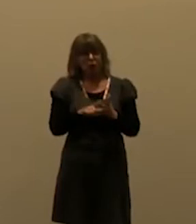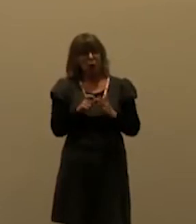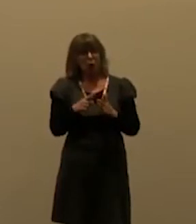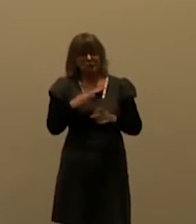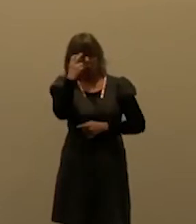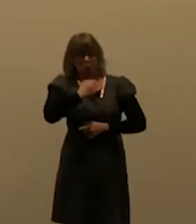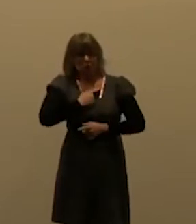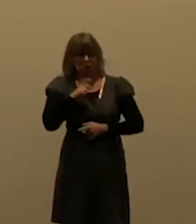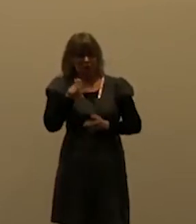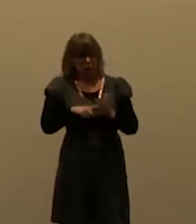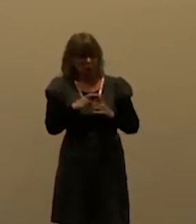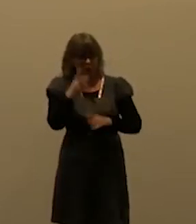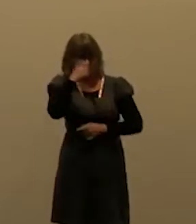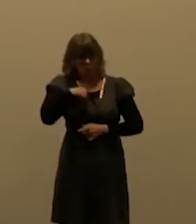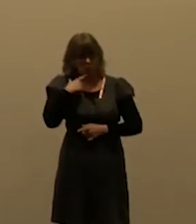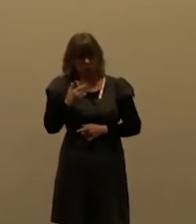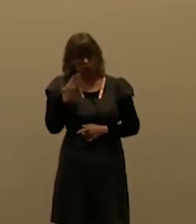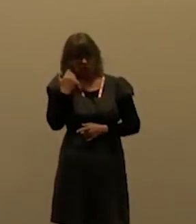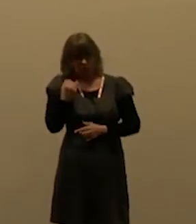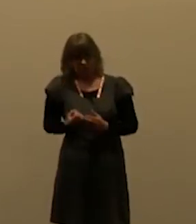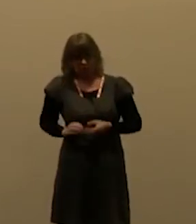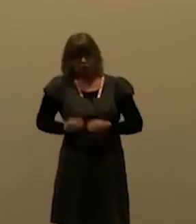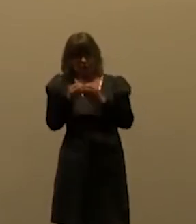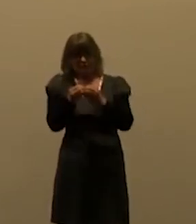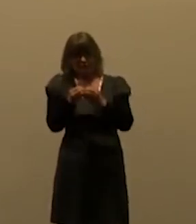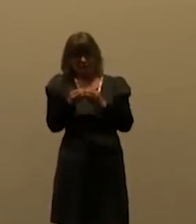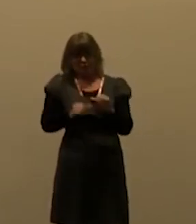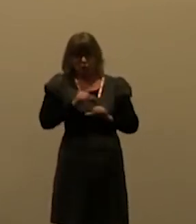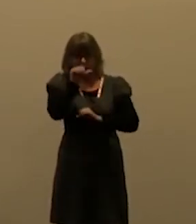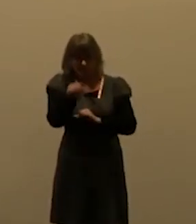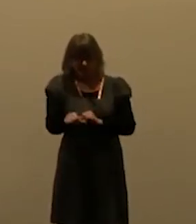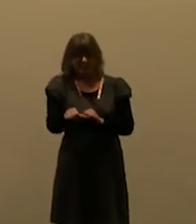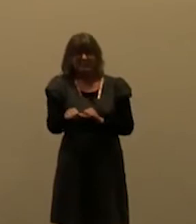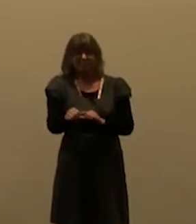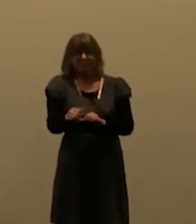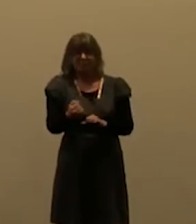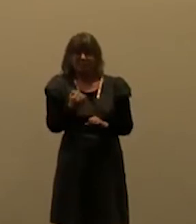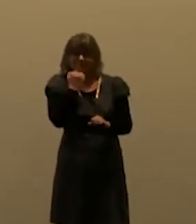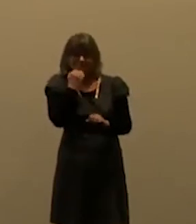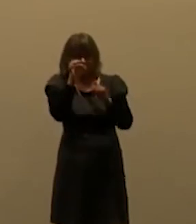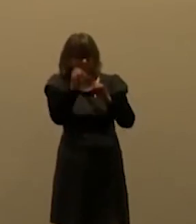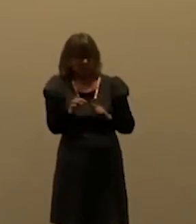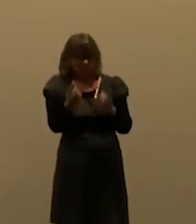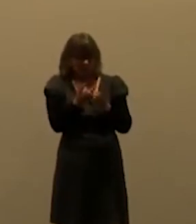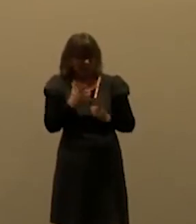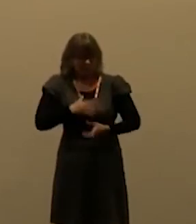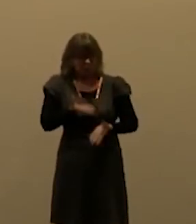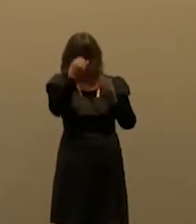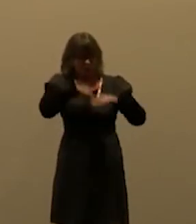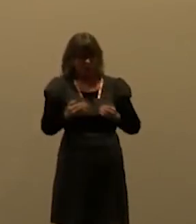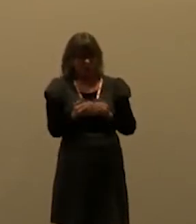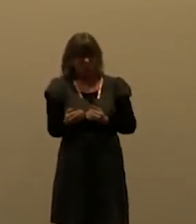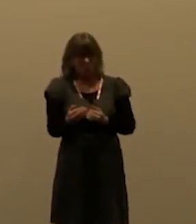man, I've just come up with this one. We've got infrastructure as data next. So that's the next one I got to learn about. So I don't really know what that one is yet, but I'm excited to have a